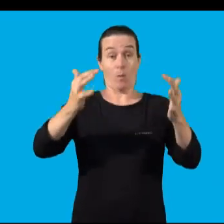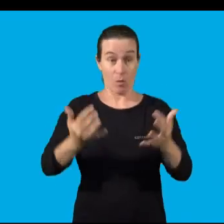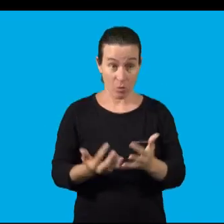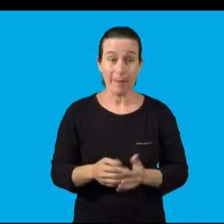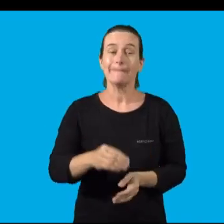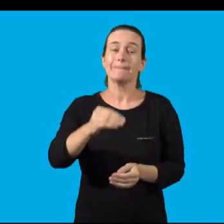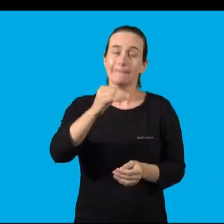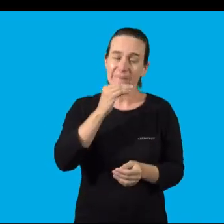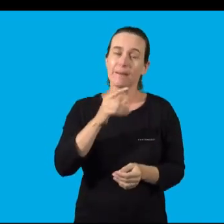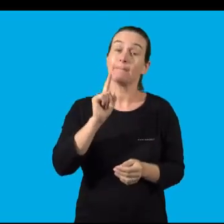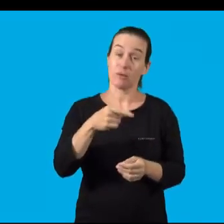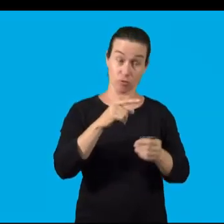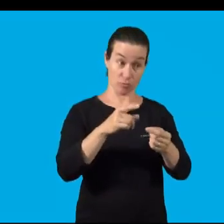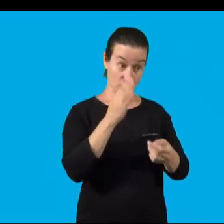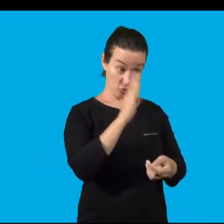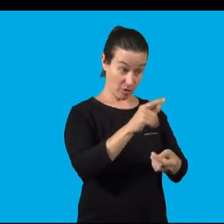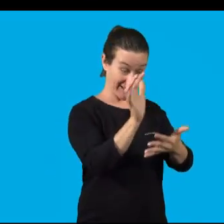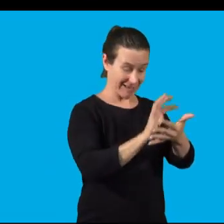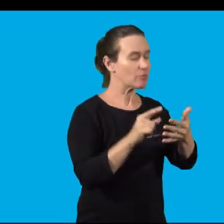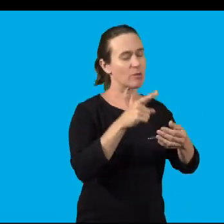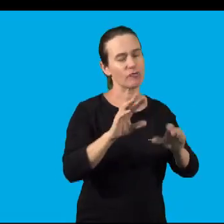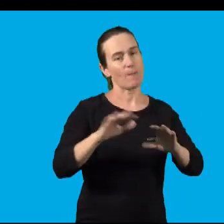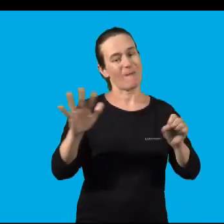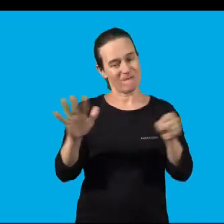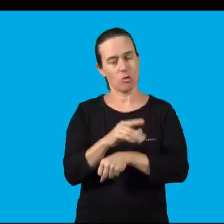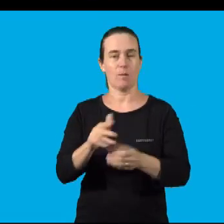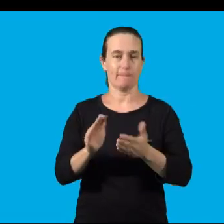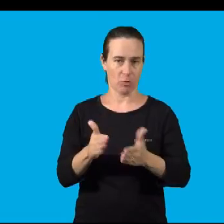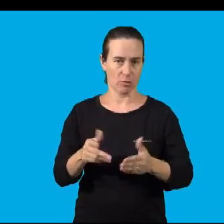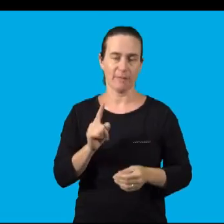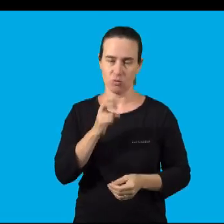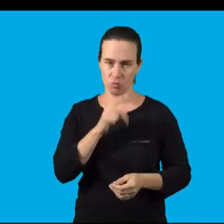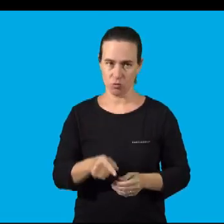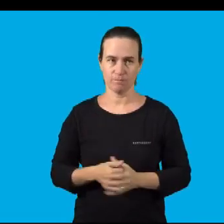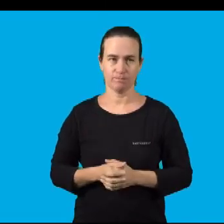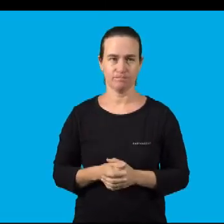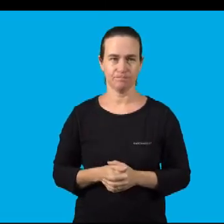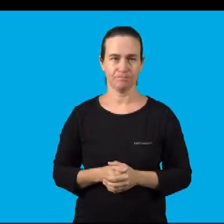must incorporate material from elsewhere in the text.